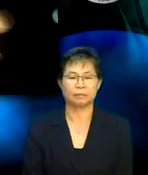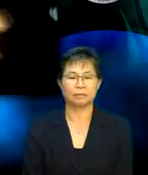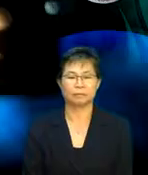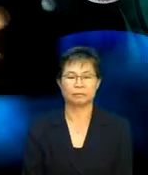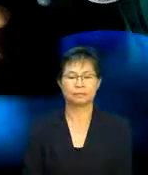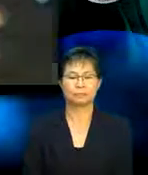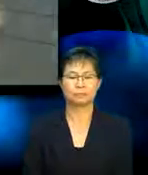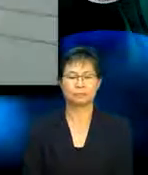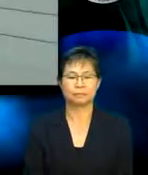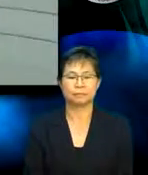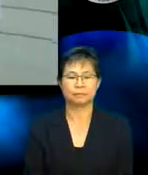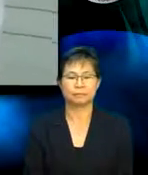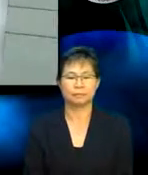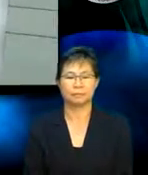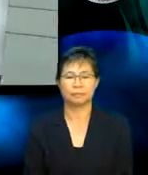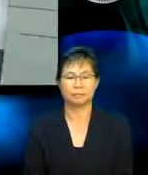Come on, come on.